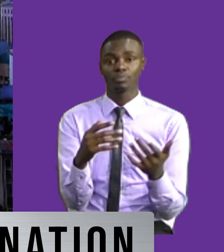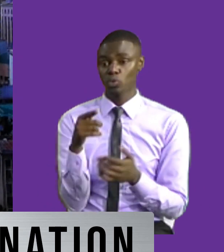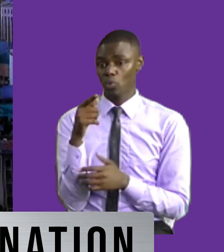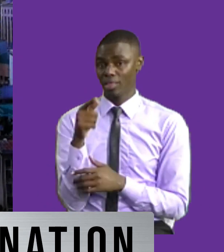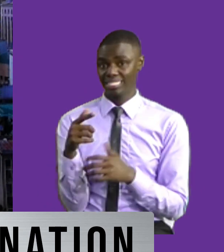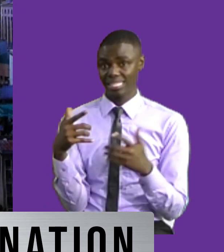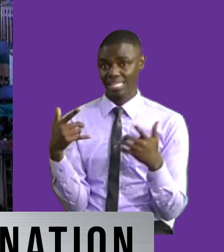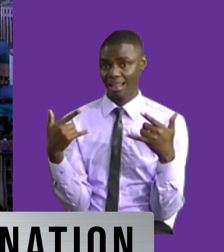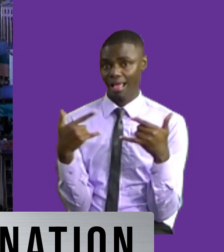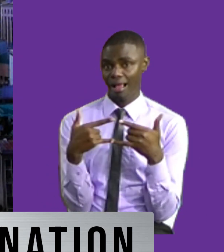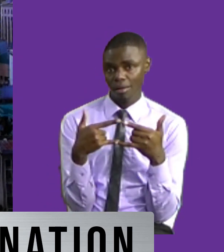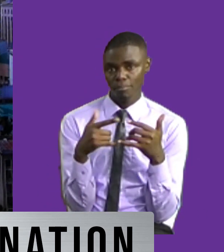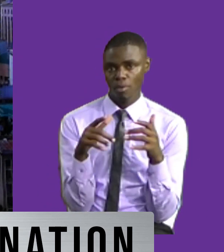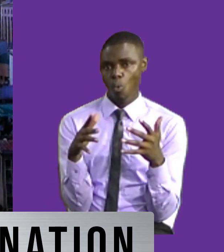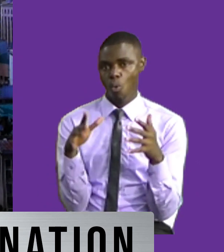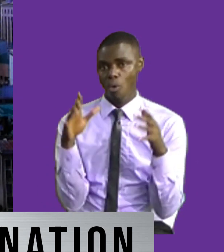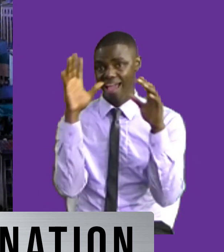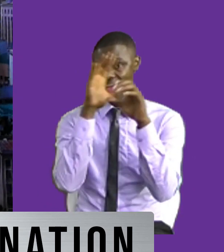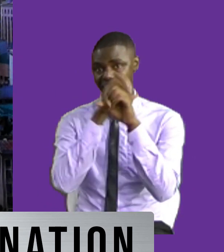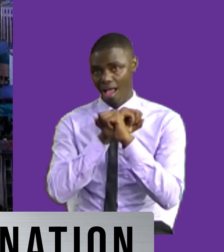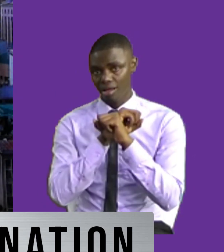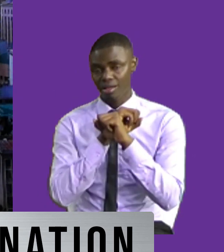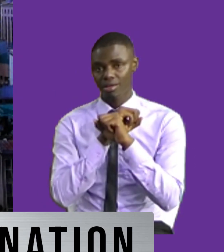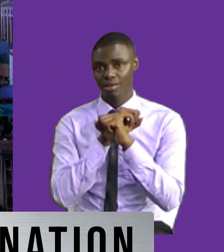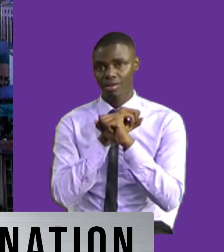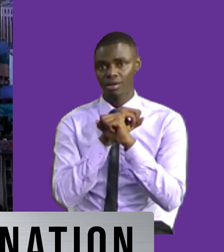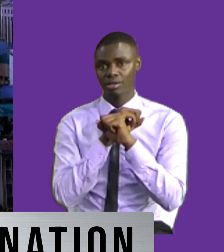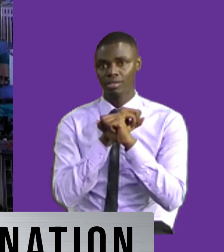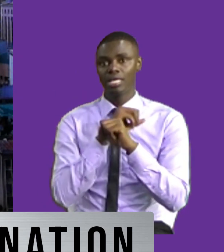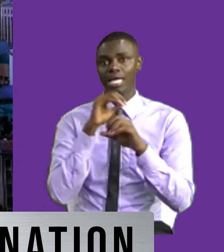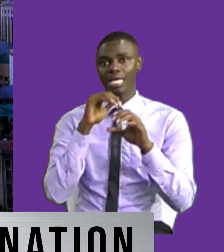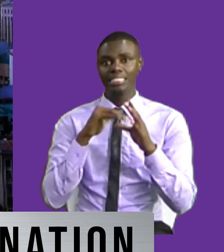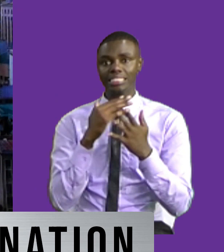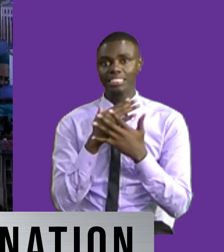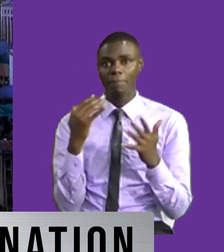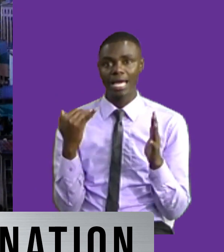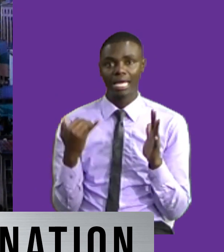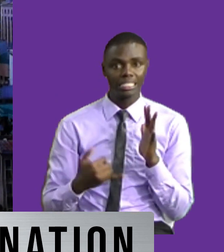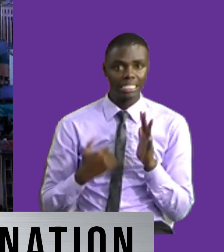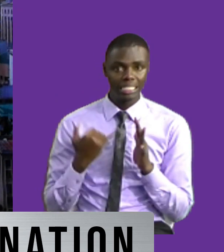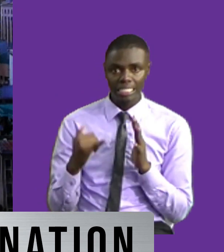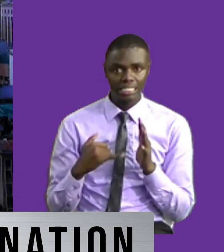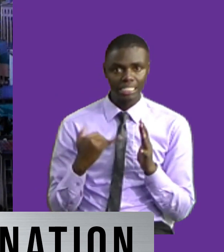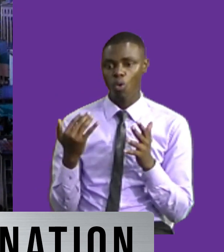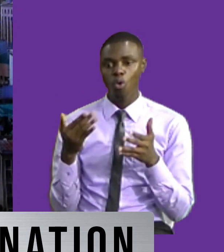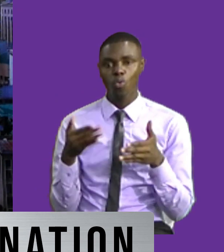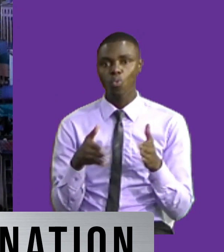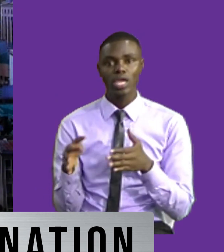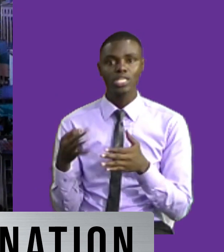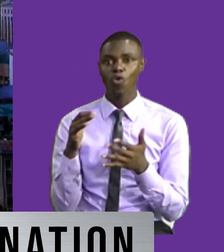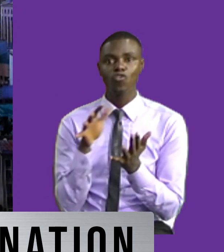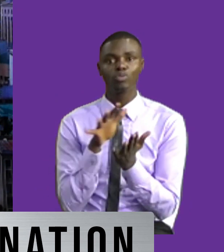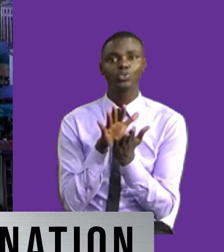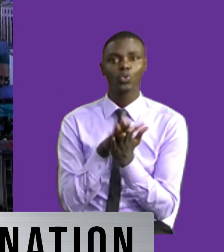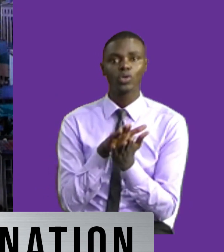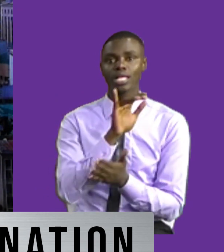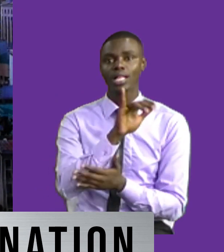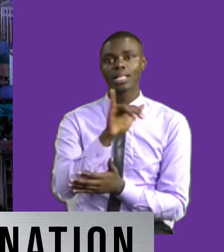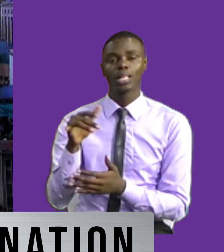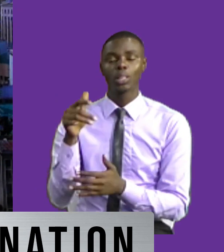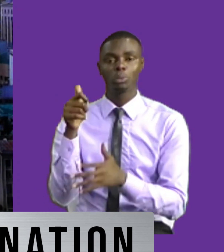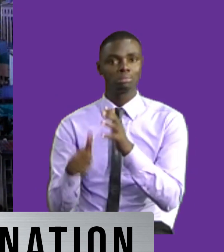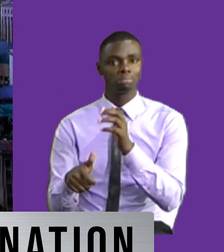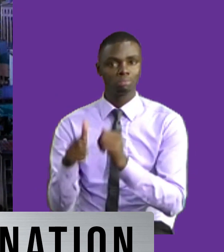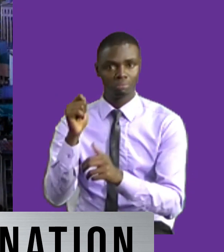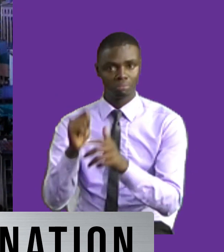of a lack in some kind of industrial, ways of storing this kind of milk?